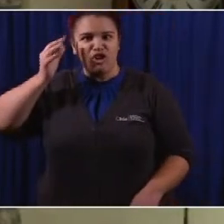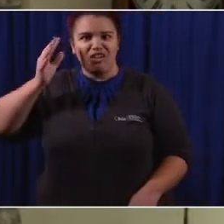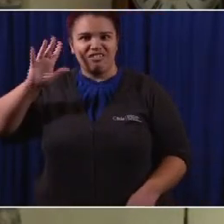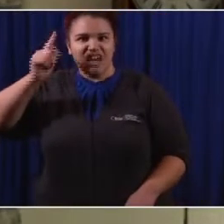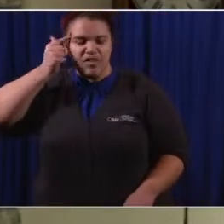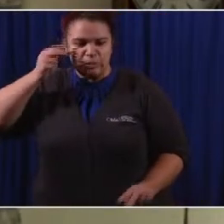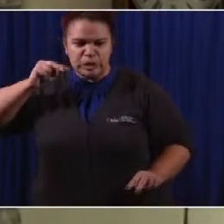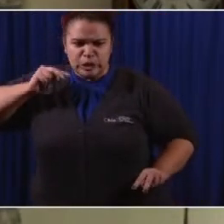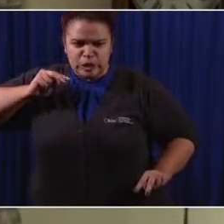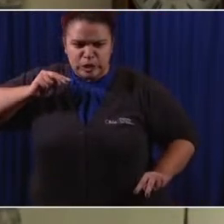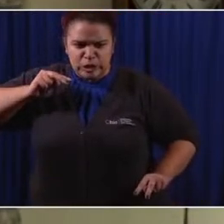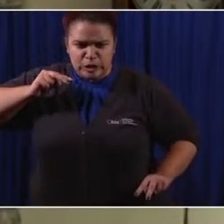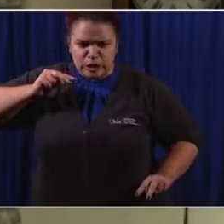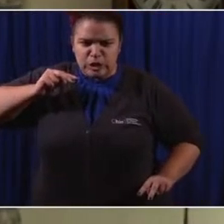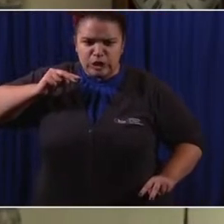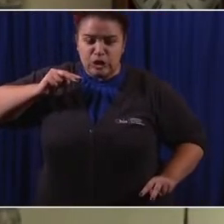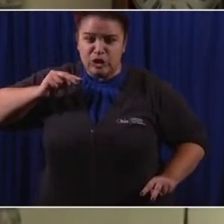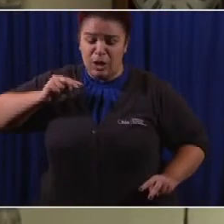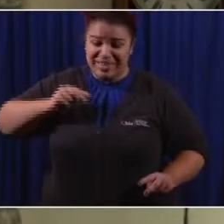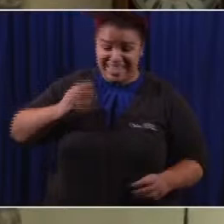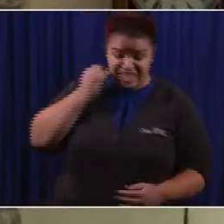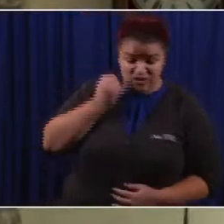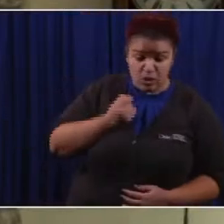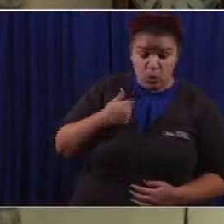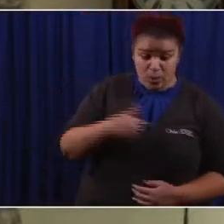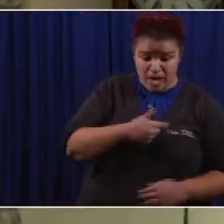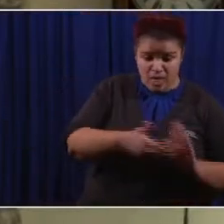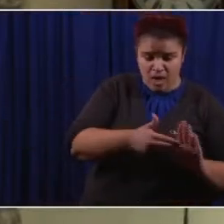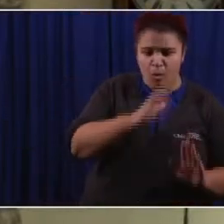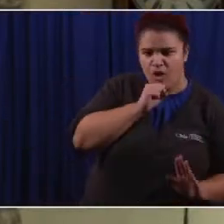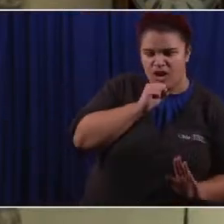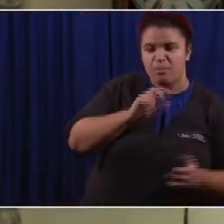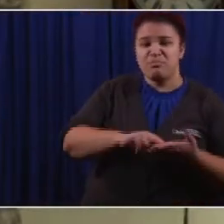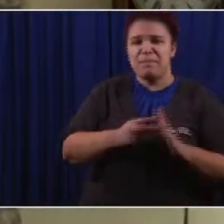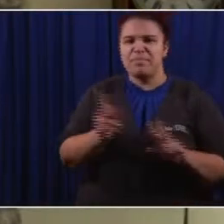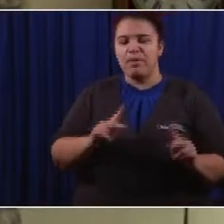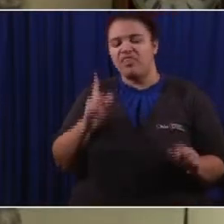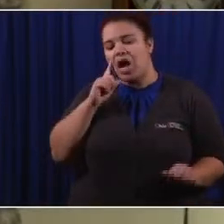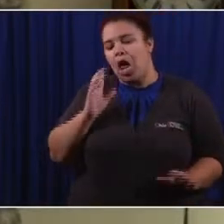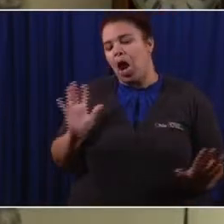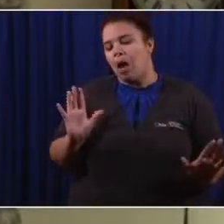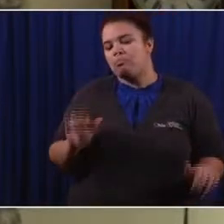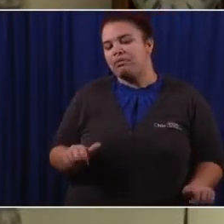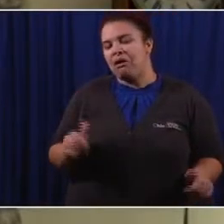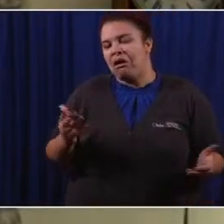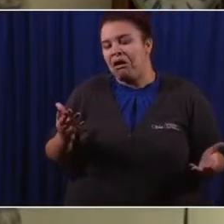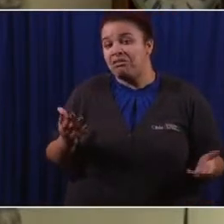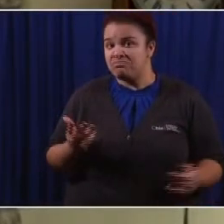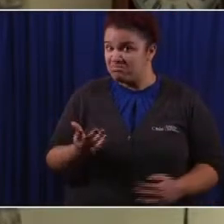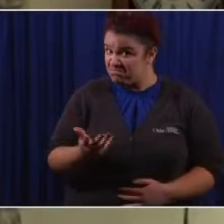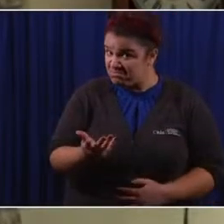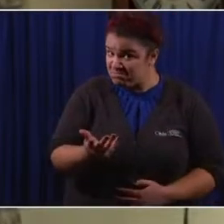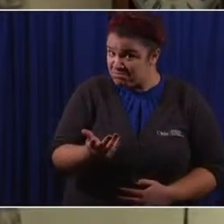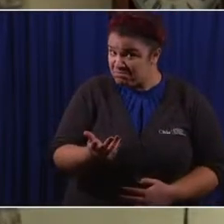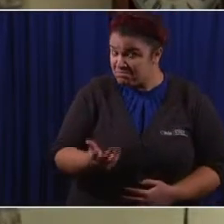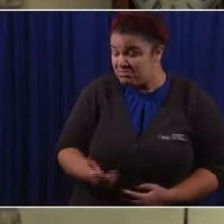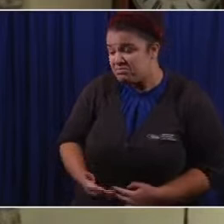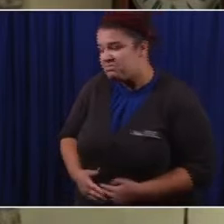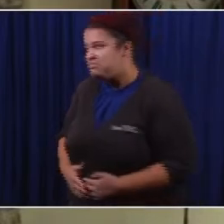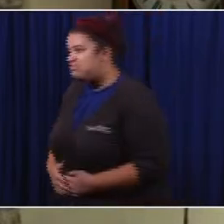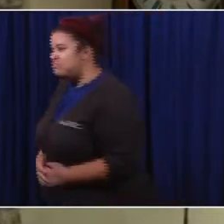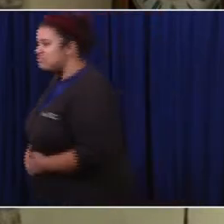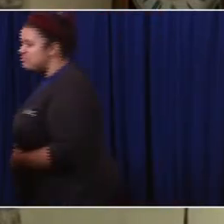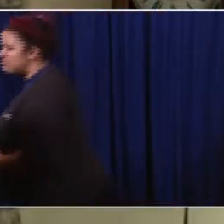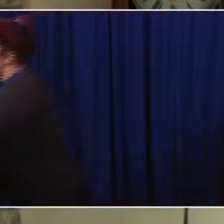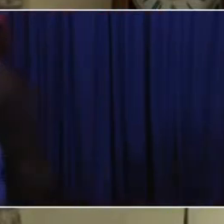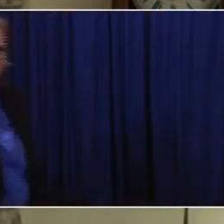think, dissuading people from taking the necessary precautions. Well, we asked people to look at two things. And I don't know, Eric, do you have the